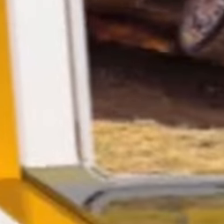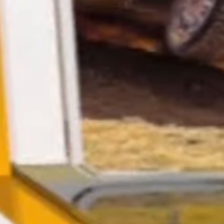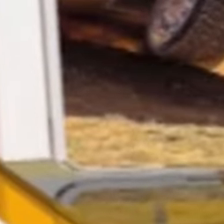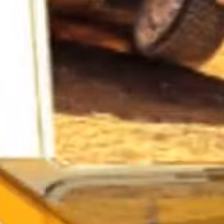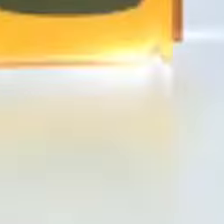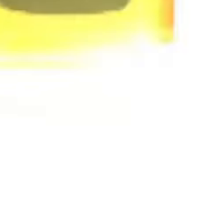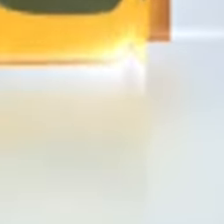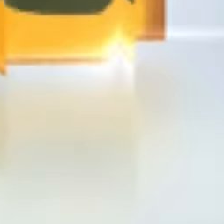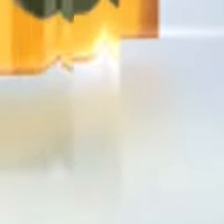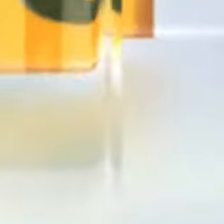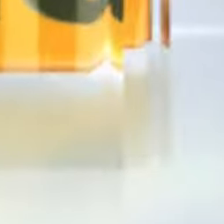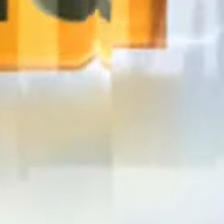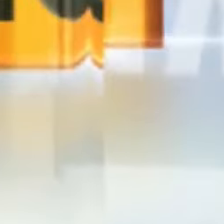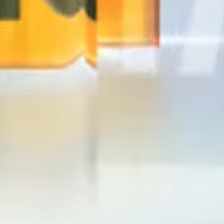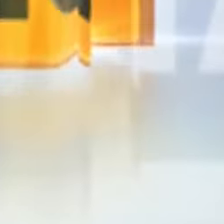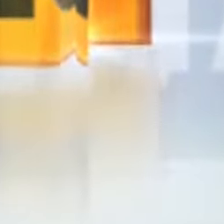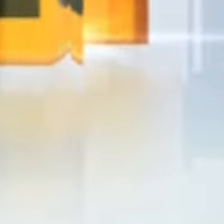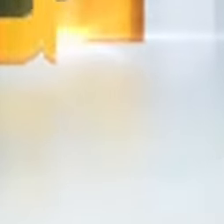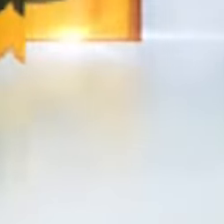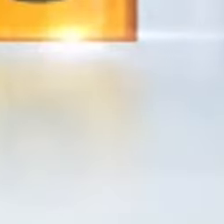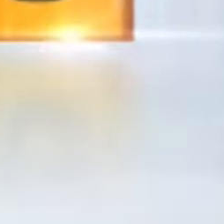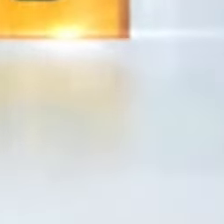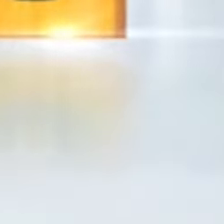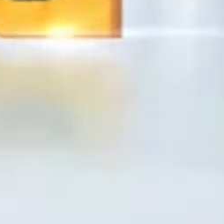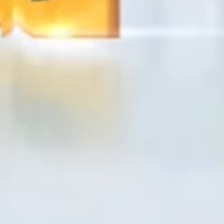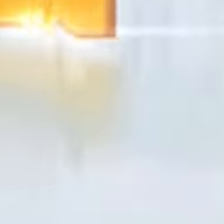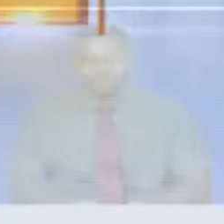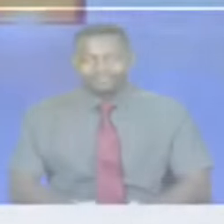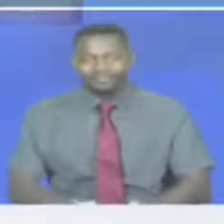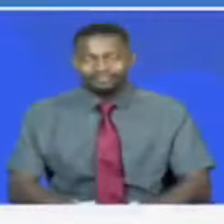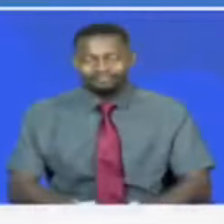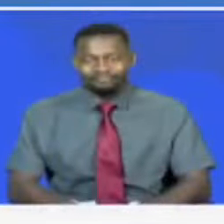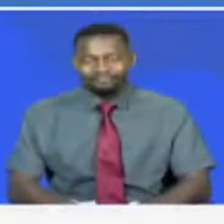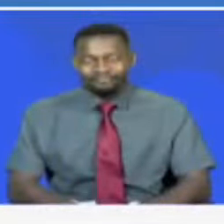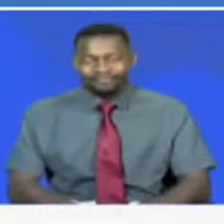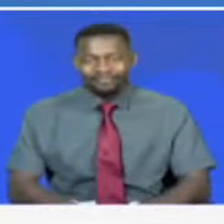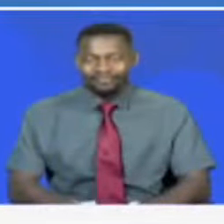Now, I took it.